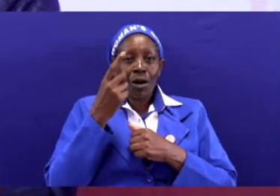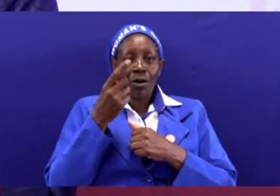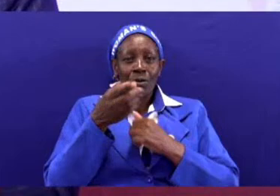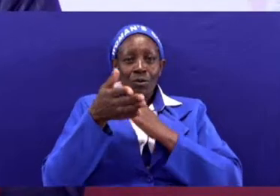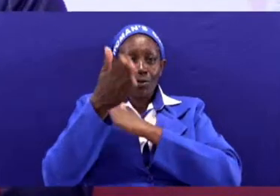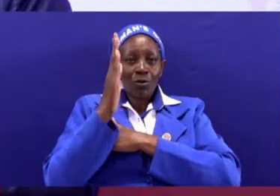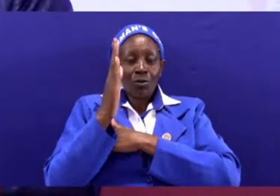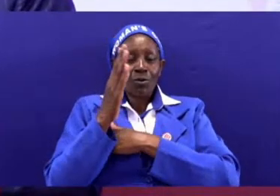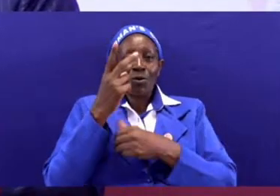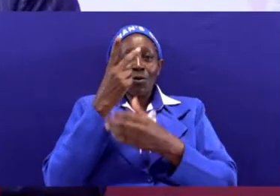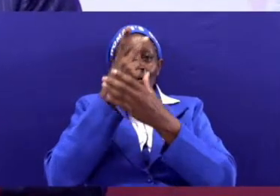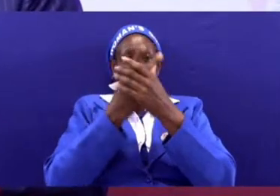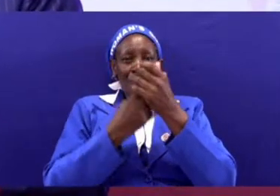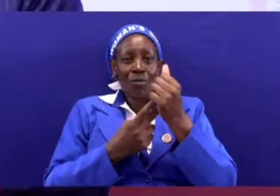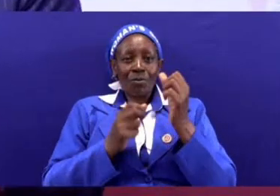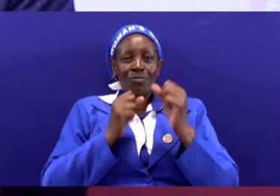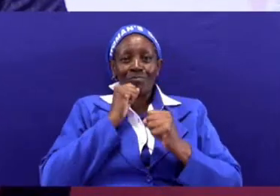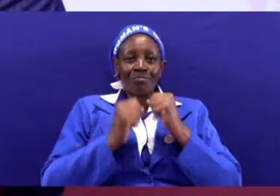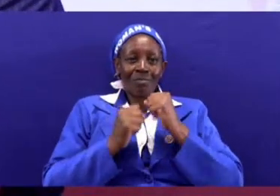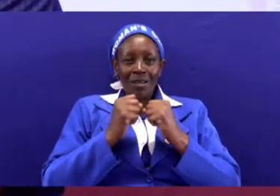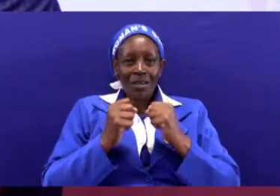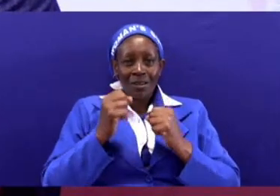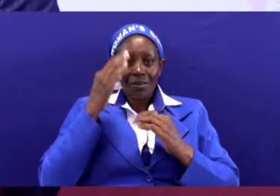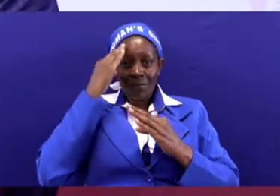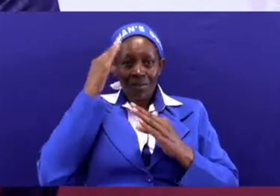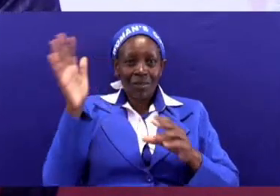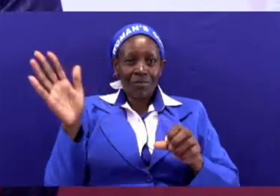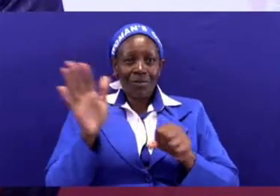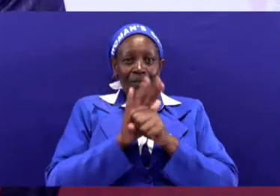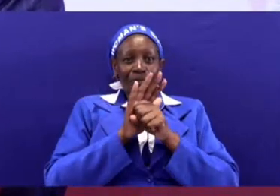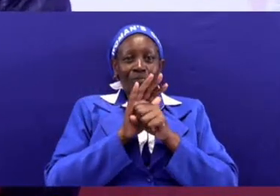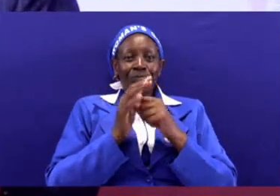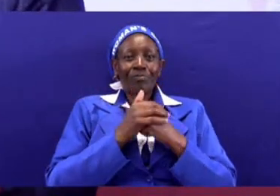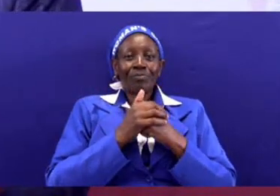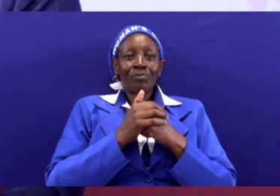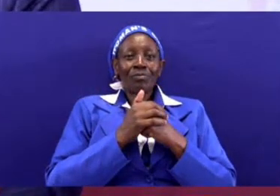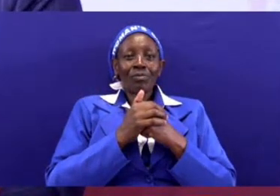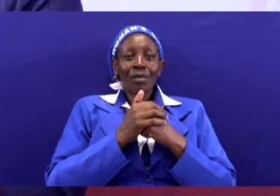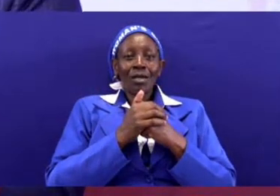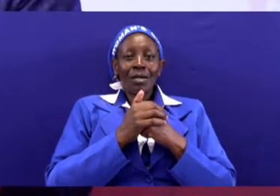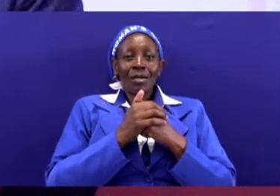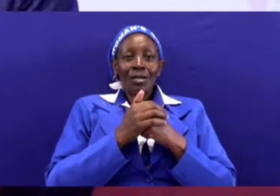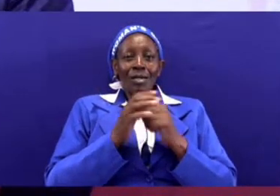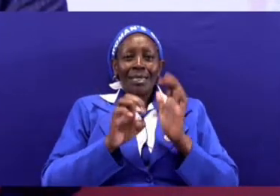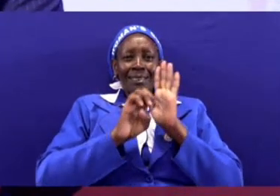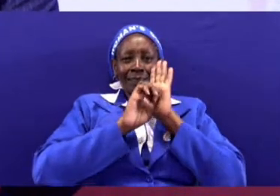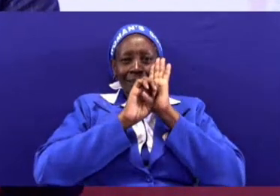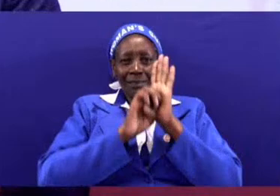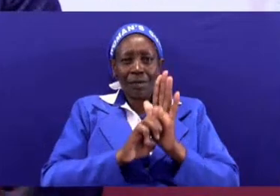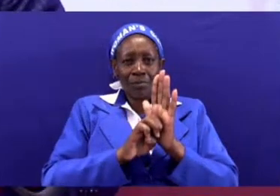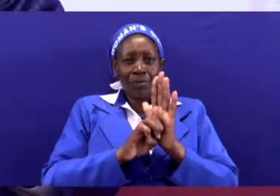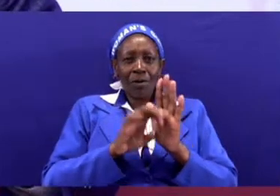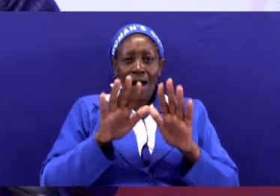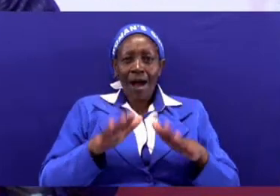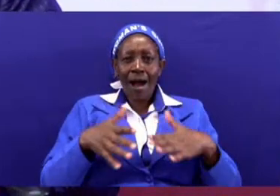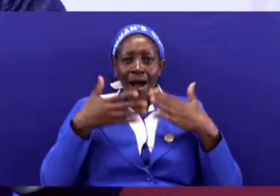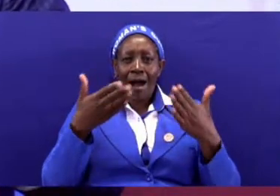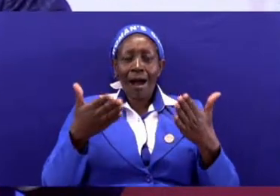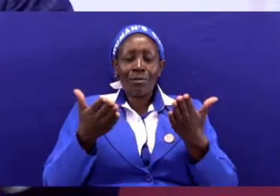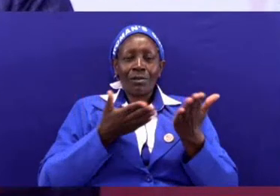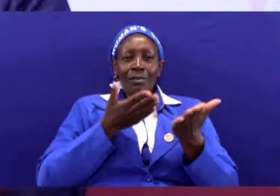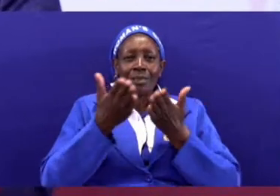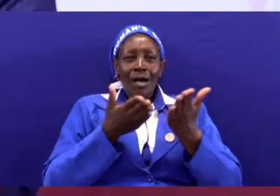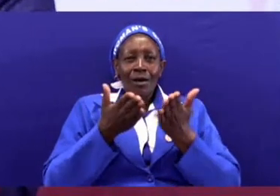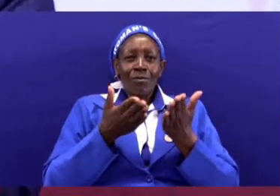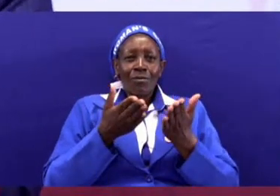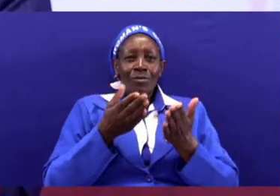race faithfully. If we look at their lives, we find here models for us. How should we serve? Joshua and Jesus